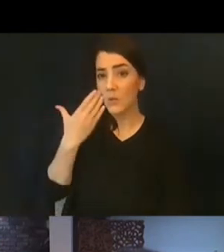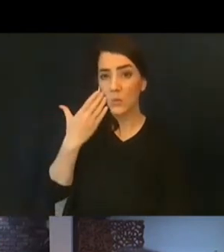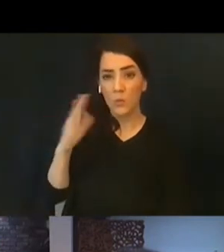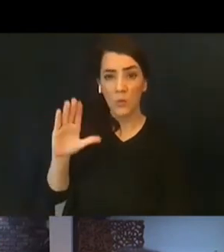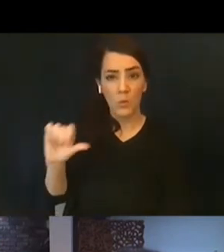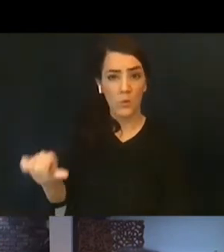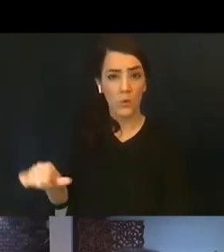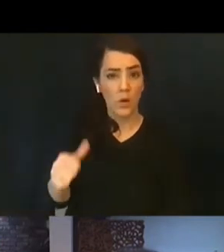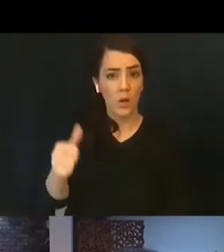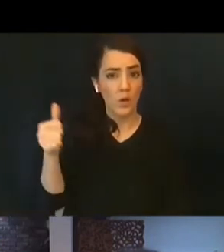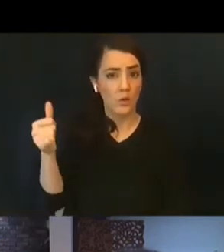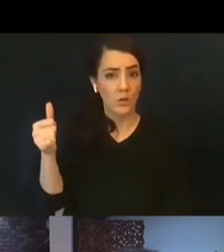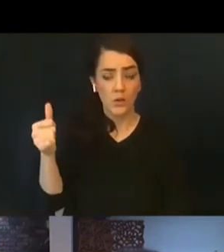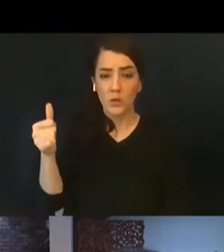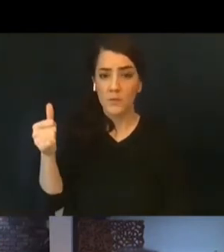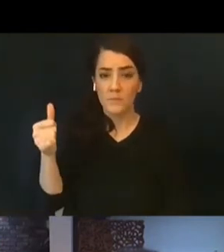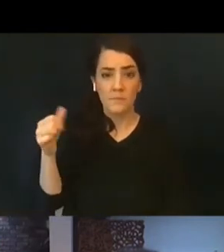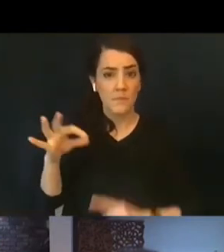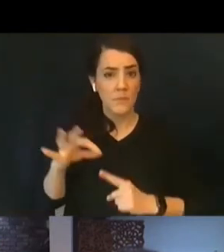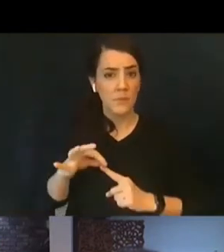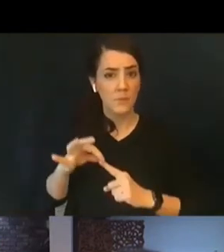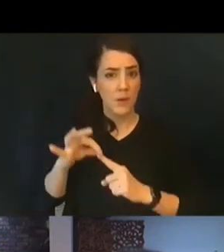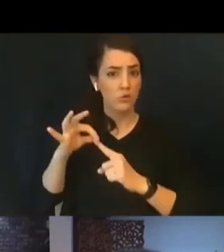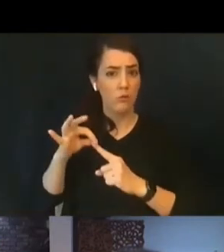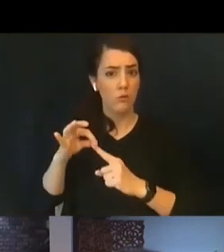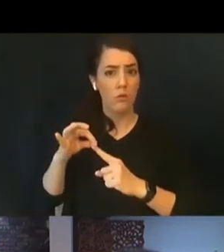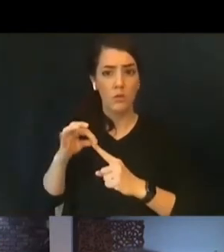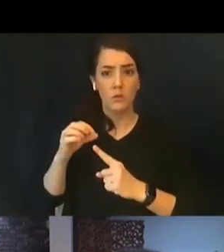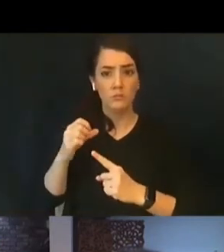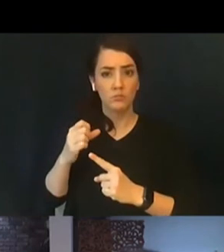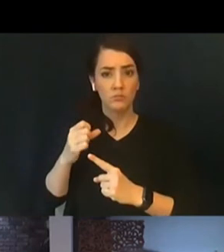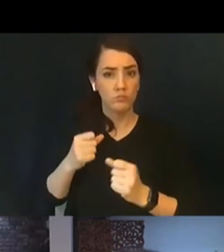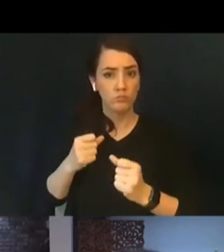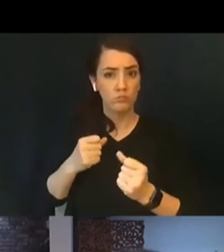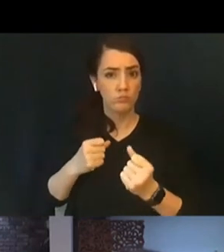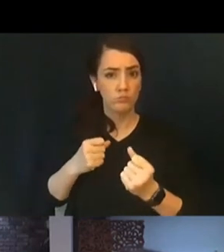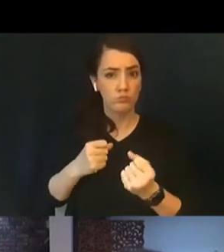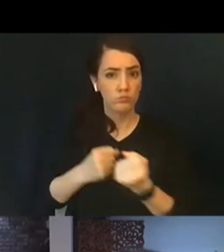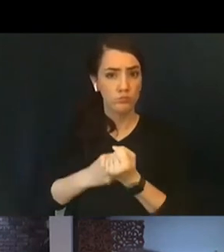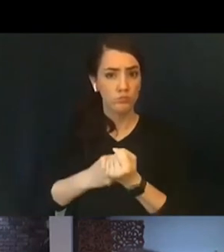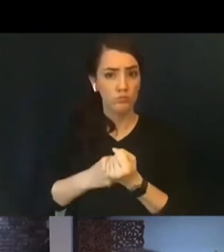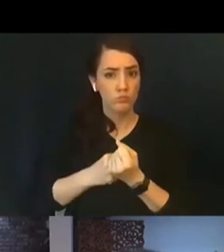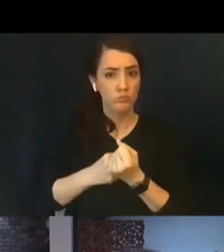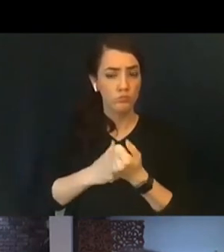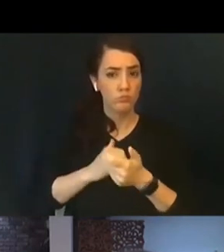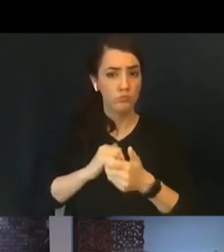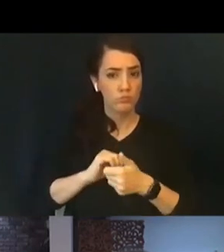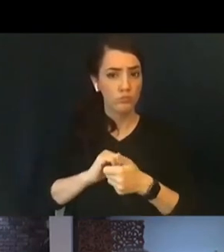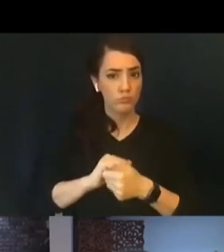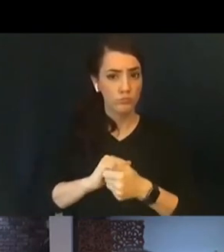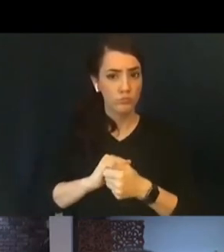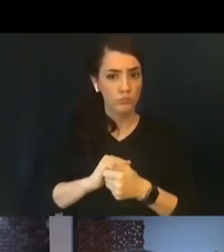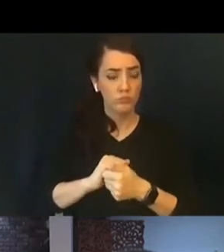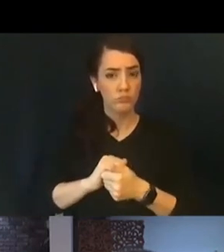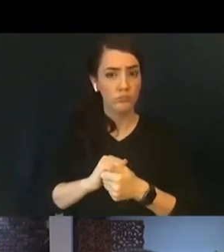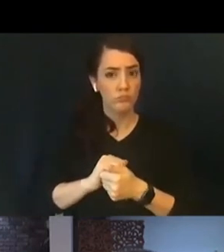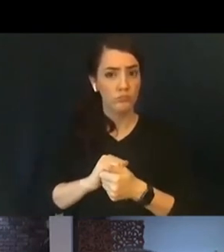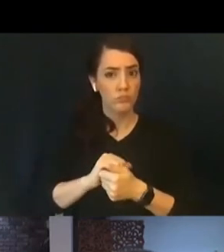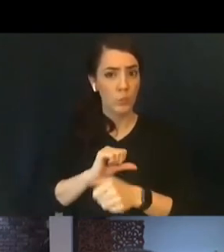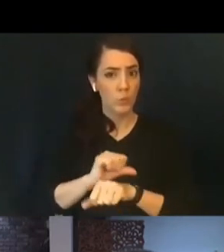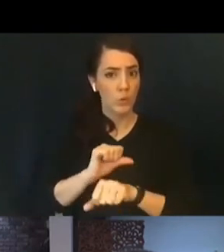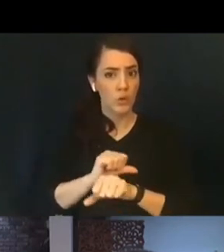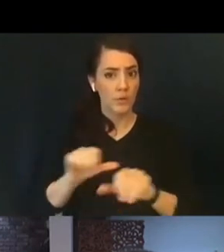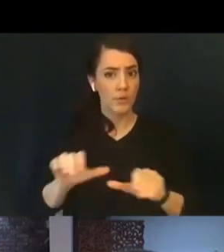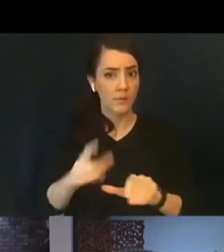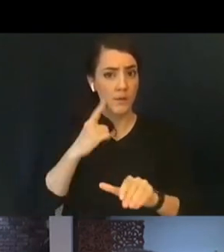special or, you know, events that... efforts, I would say, that, uh,